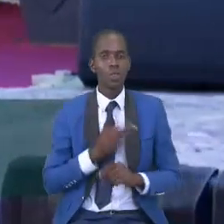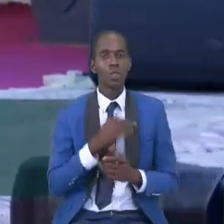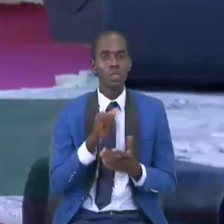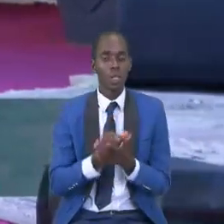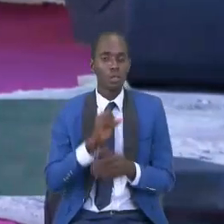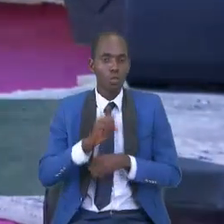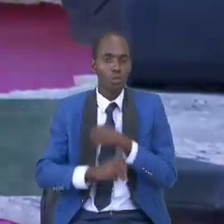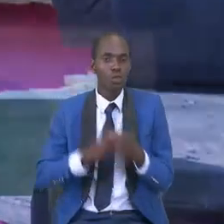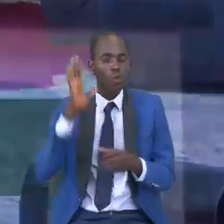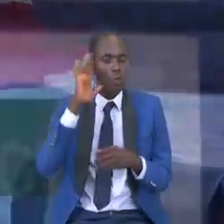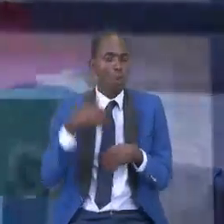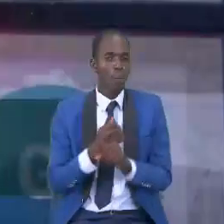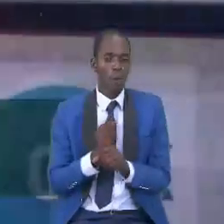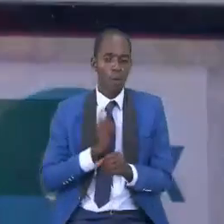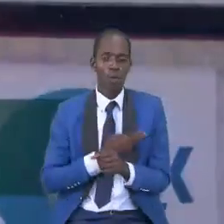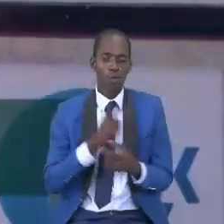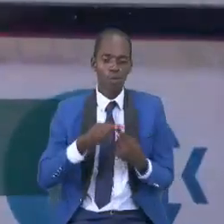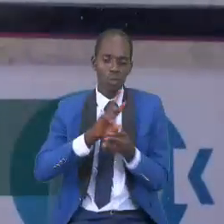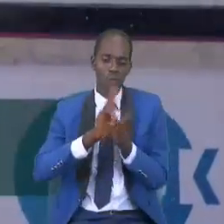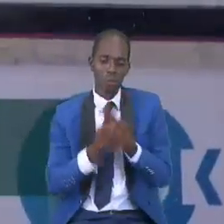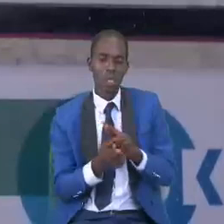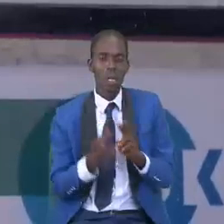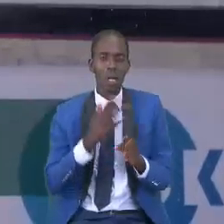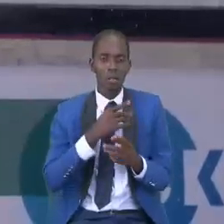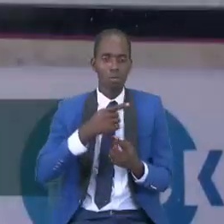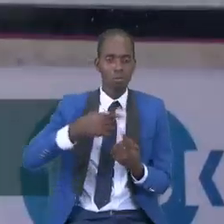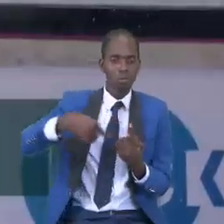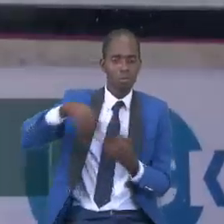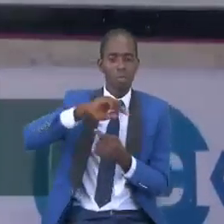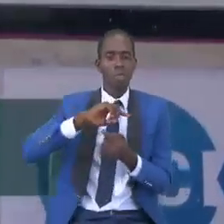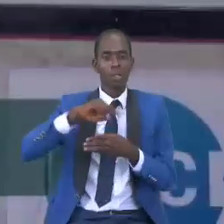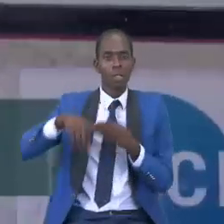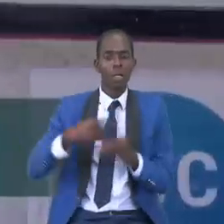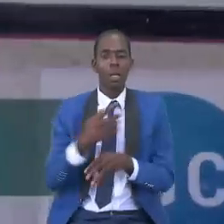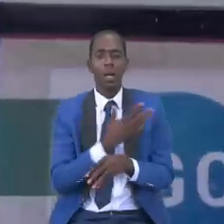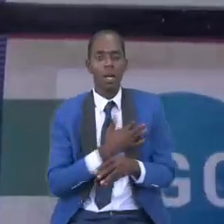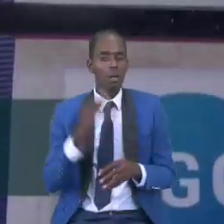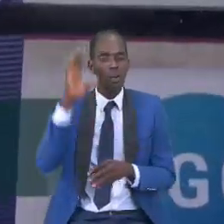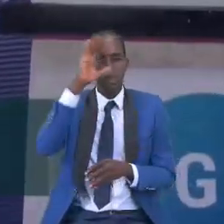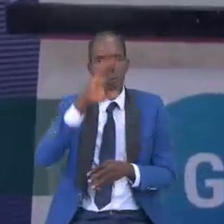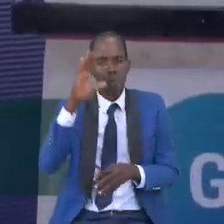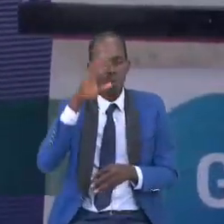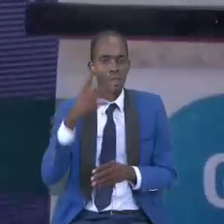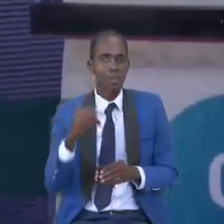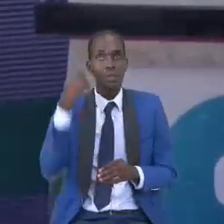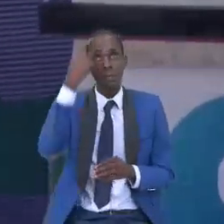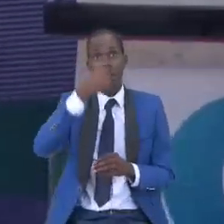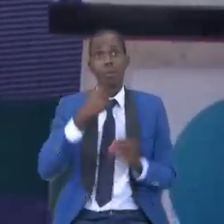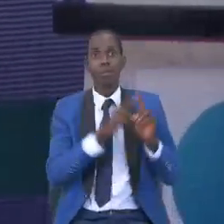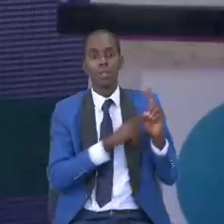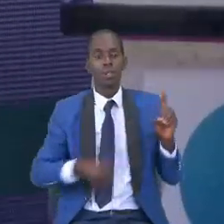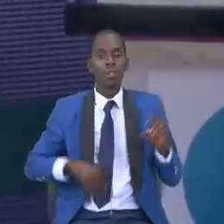turn around. And then we'll seek the face of the Lord in real, practical confession